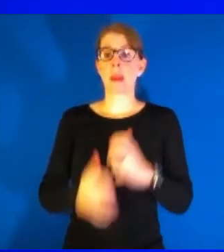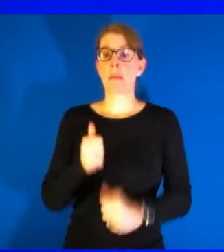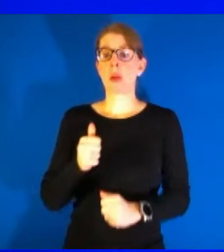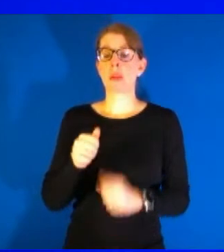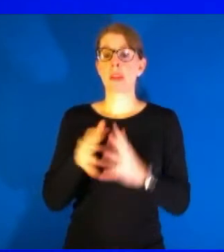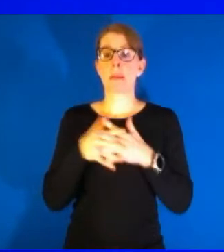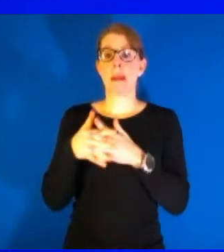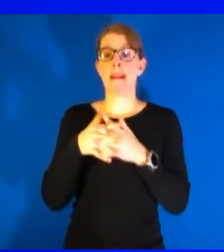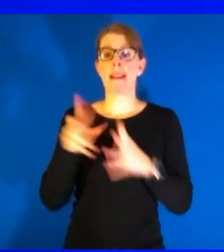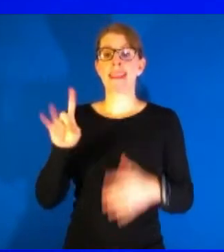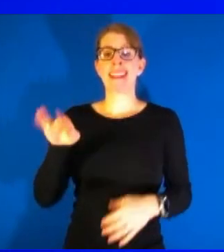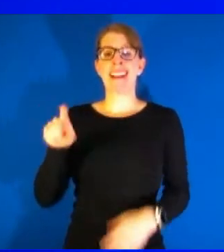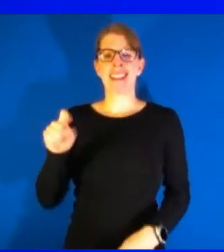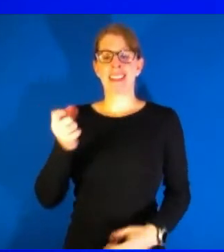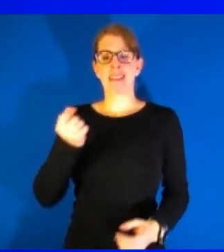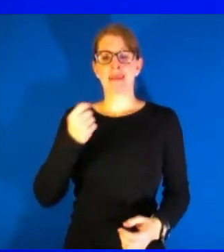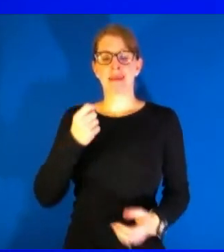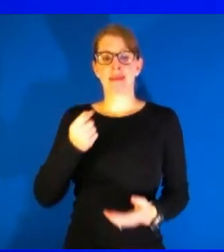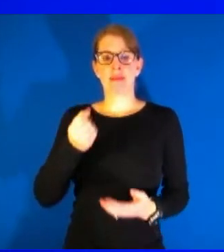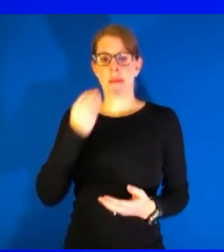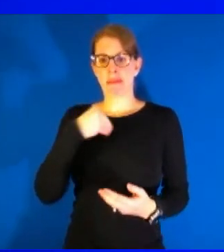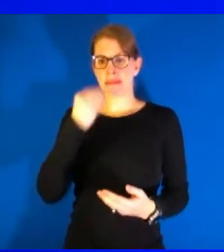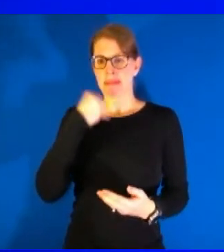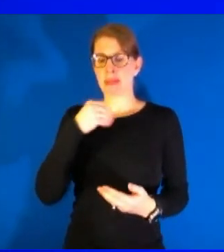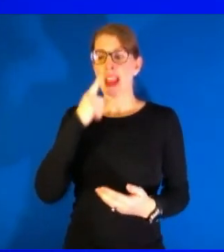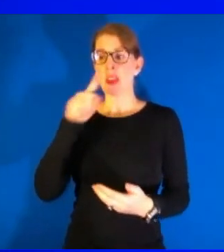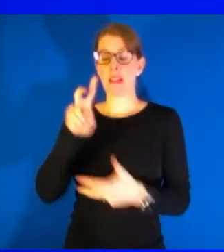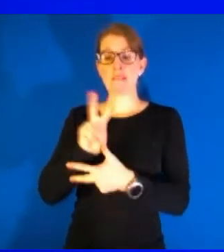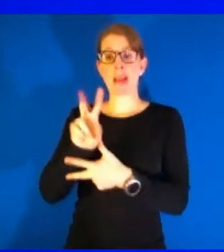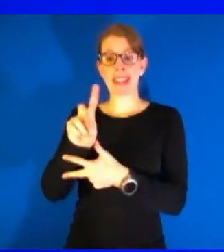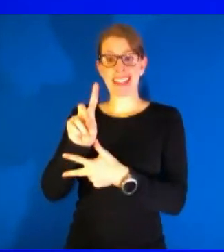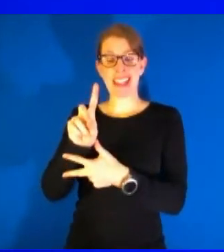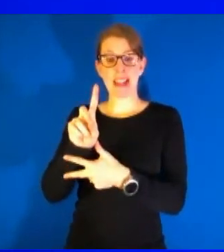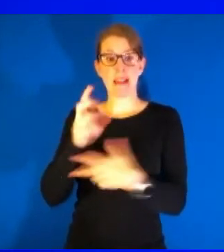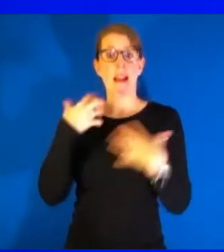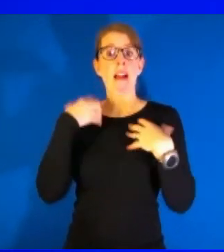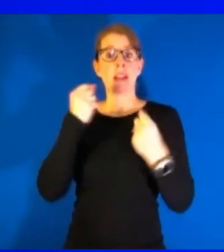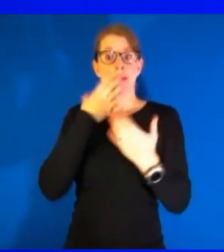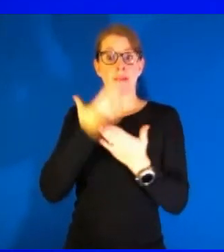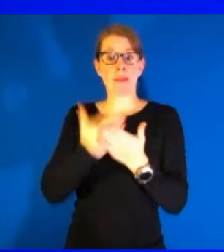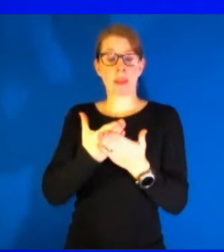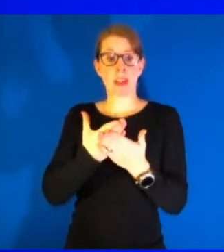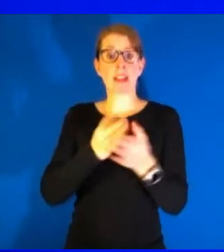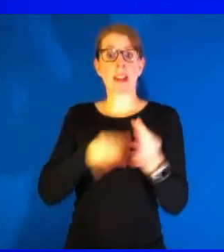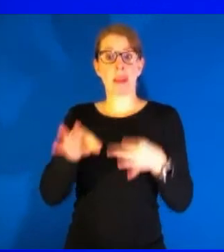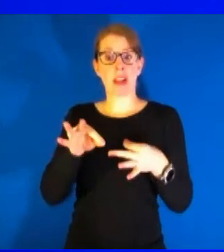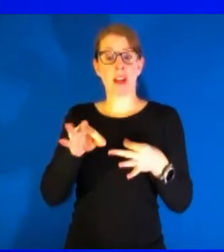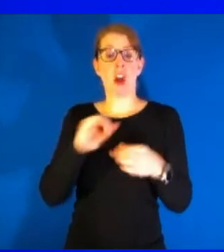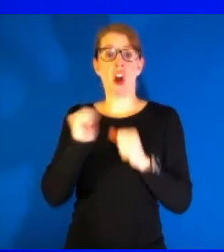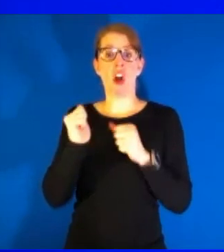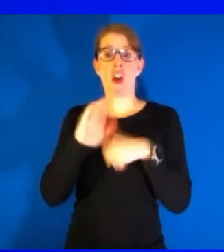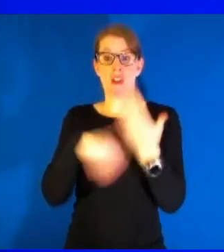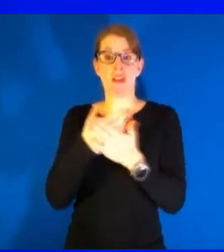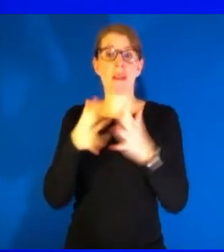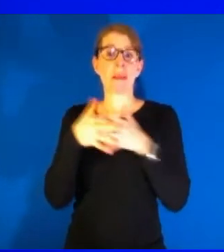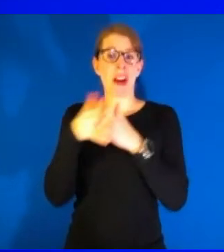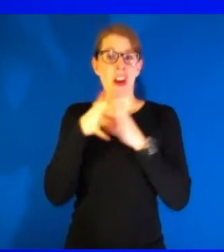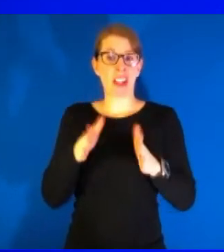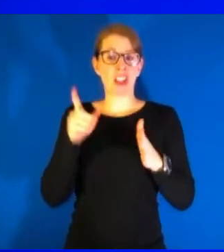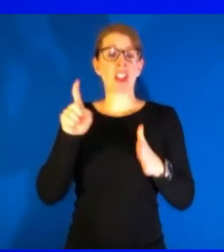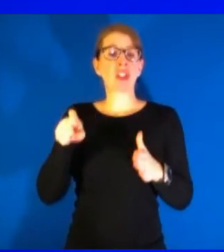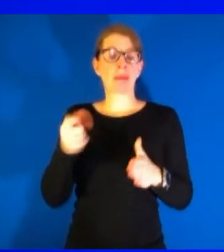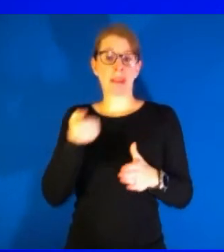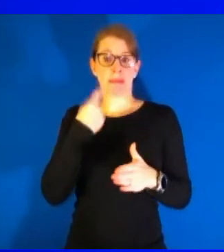lot of that. I think vitamin D is a very good and healthy supplement that all Americans probably should be taking, because most all of us are vitamin